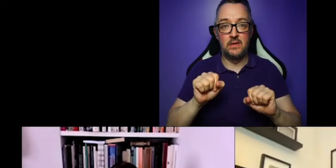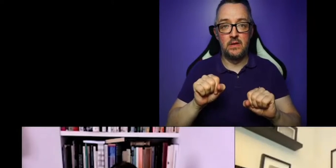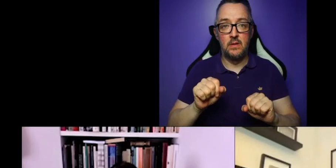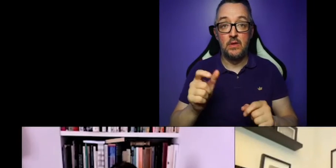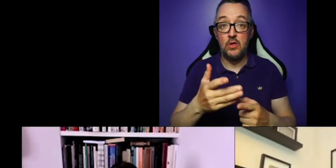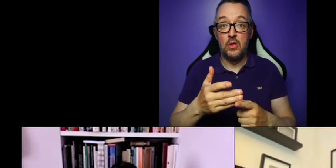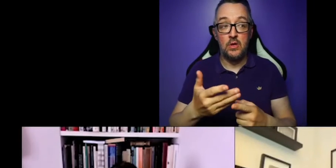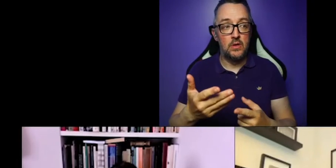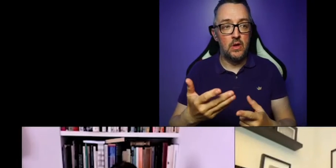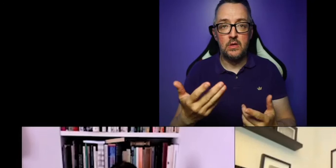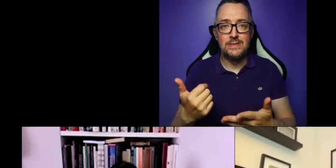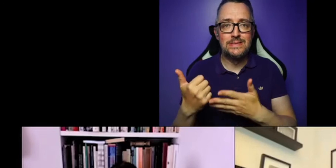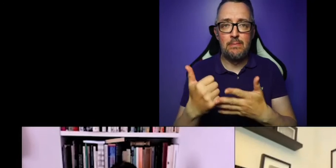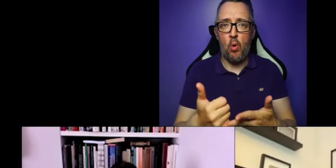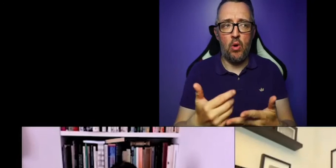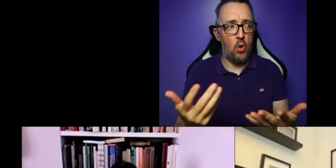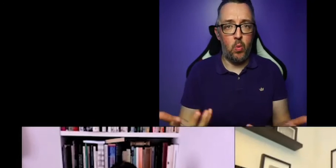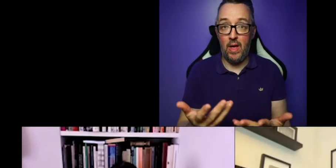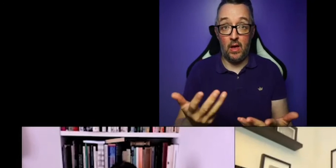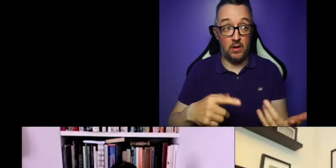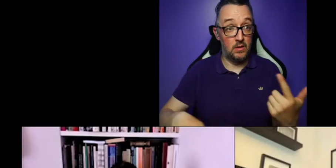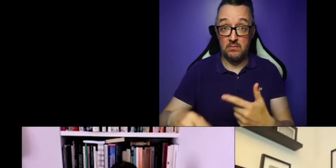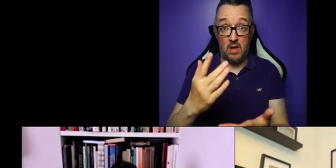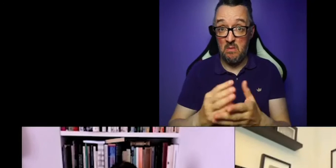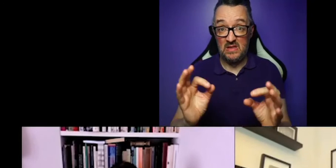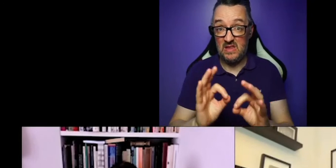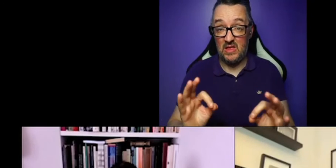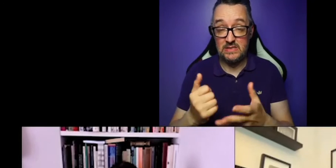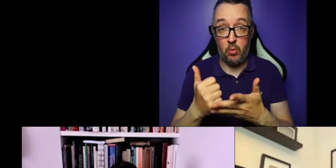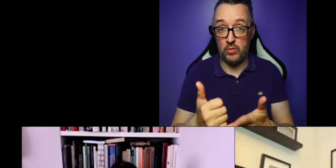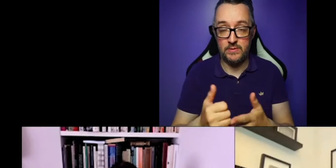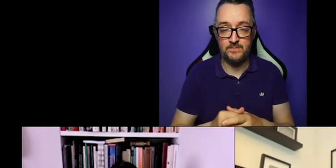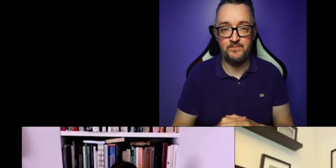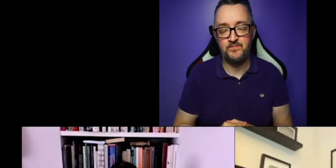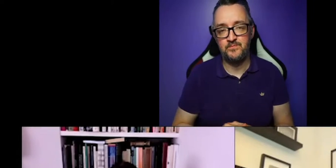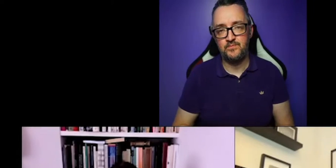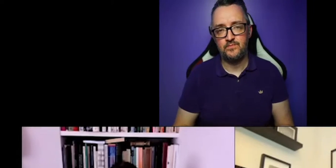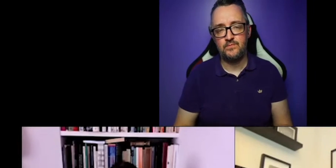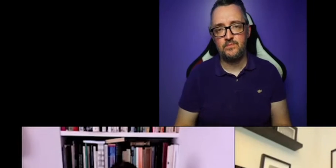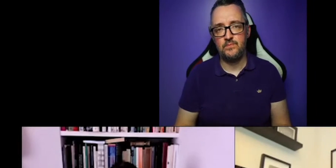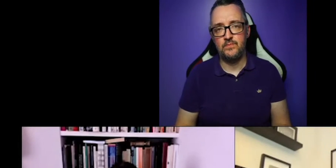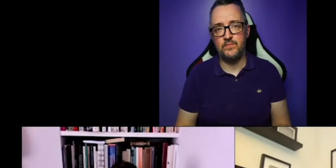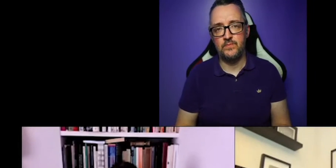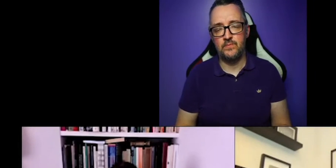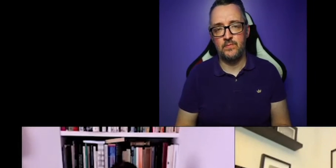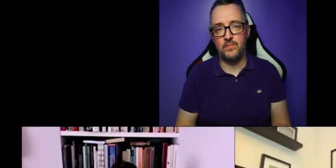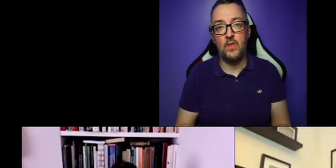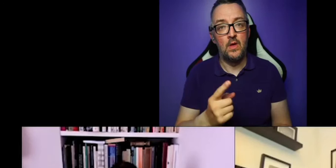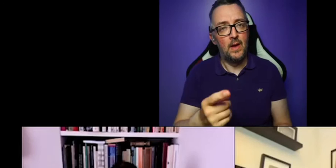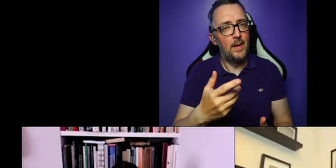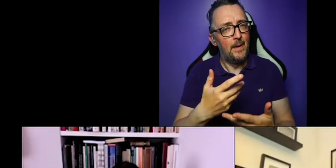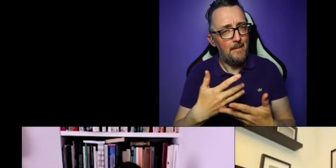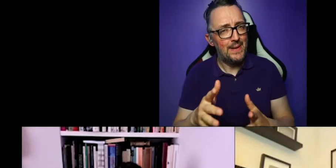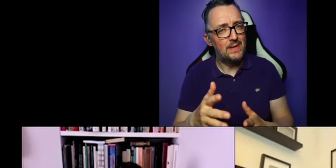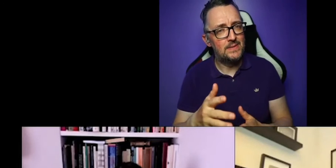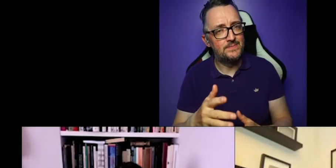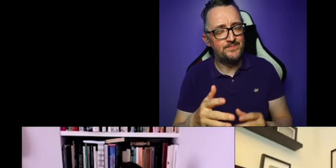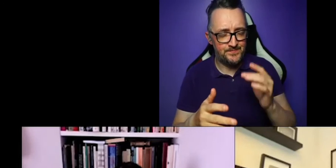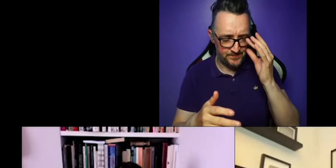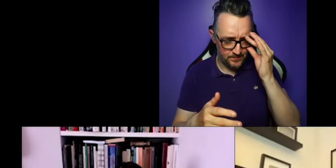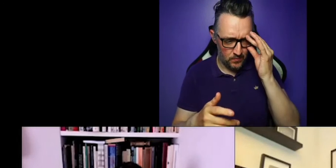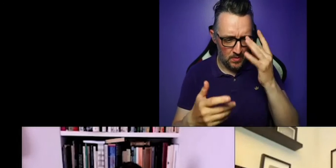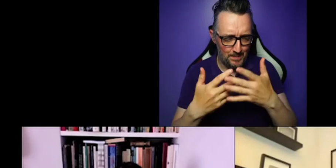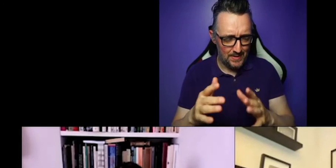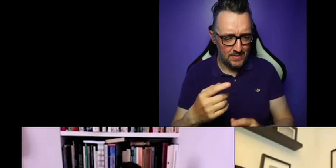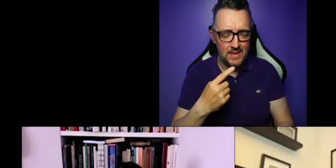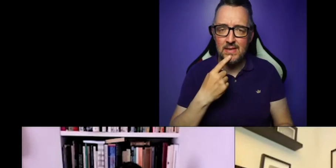for it, there's no recognition of it and no support for it currently. Yeah. And I guess you've said that, you know, it's, and I think